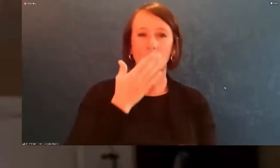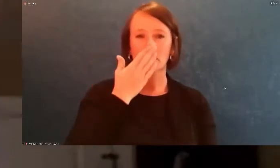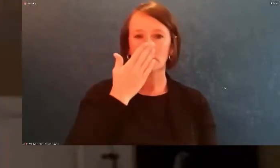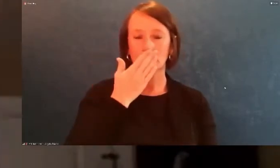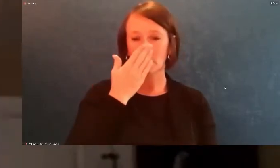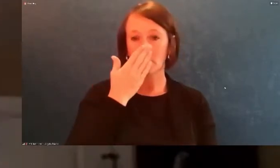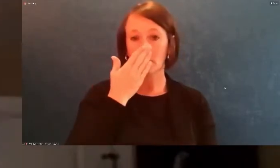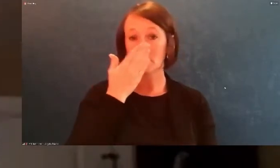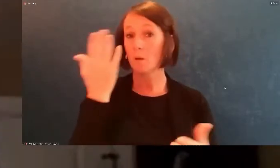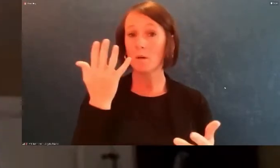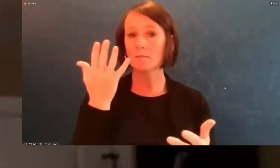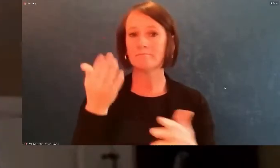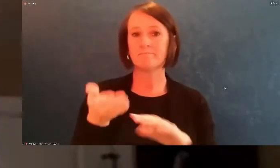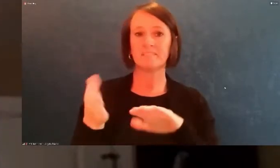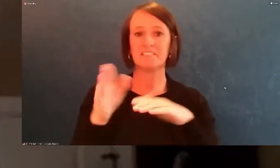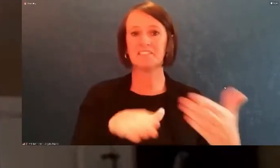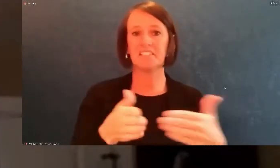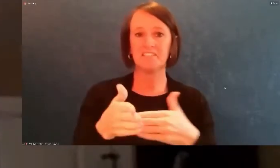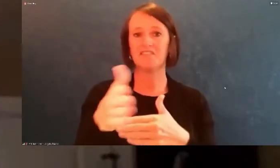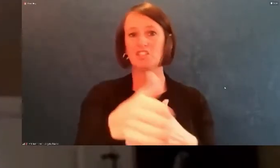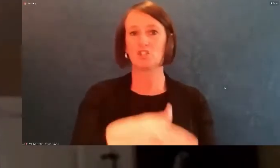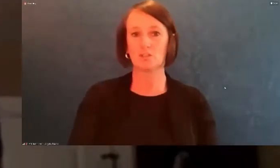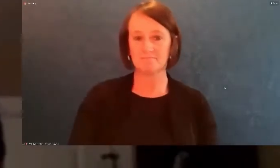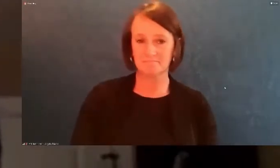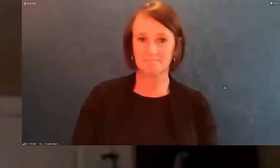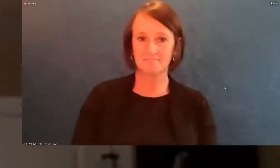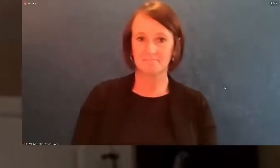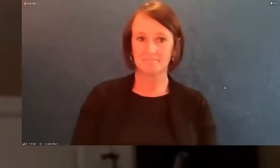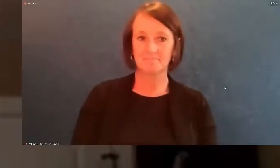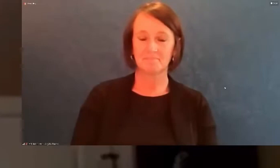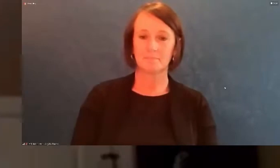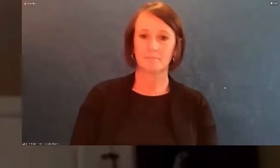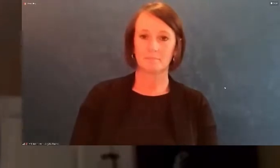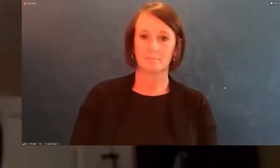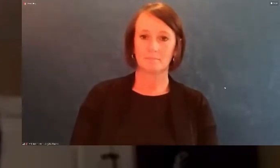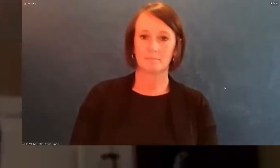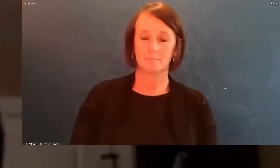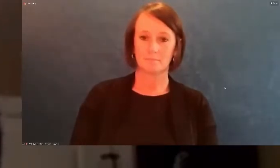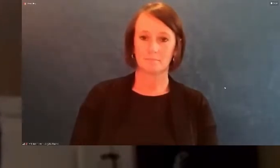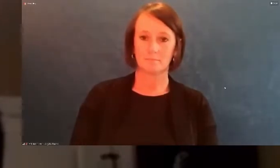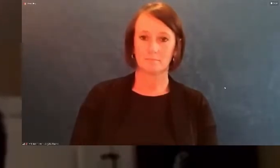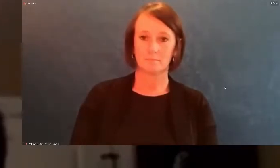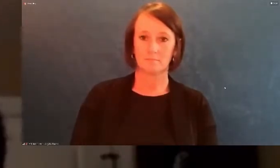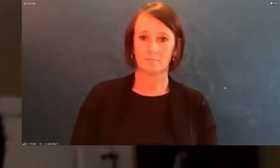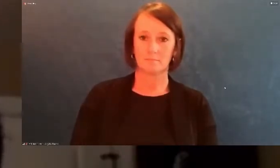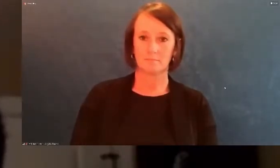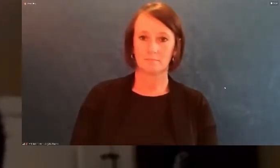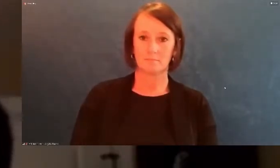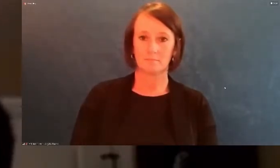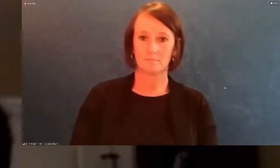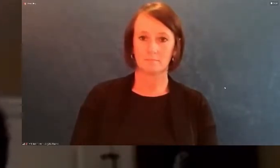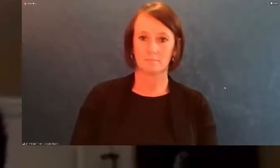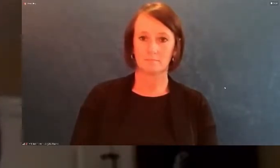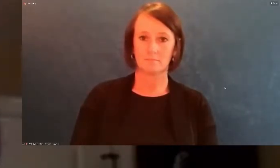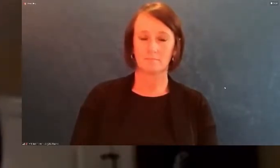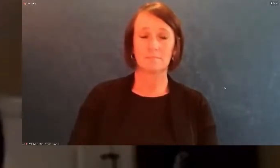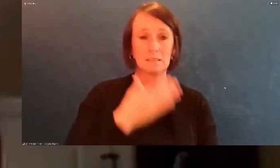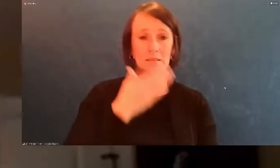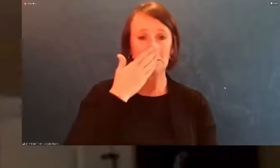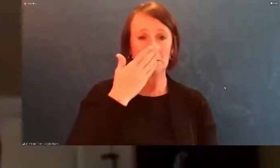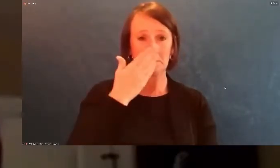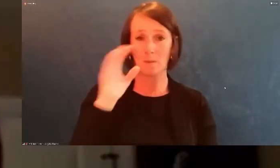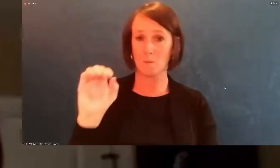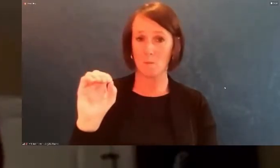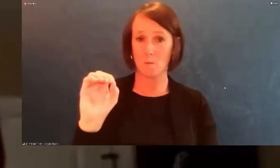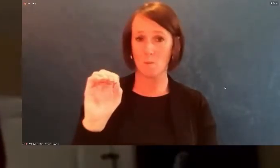fish. That's what this little boy told us in South Indian Lake. I thought it was ozone. He said, oh no, it's not ozone. It smells like dead fish. If